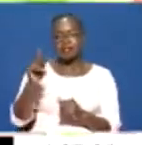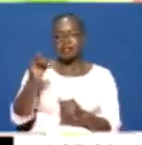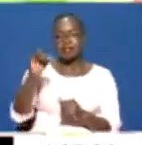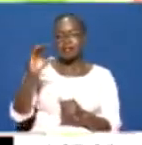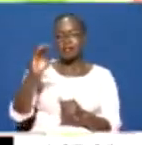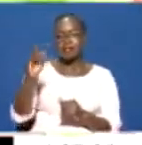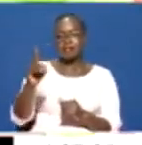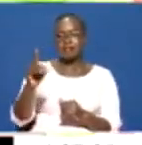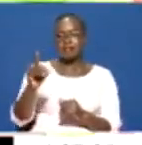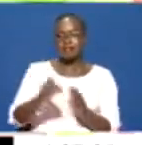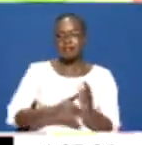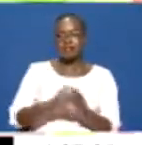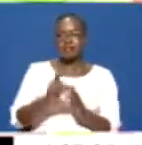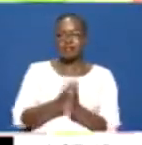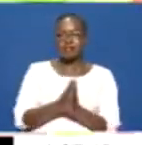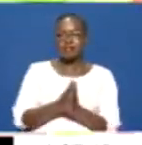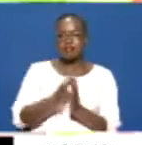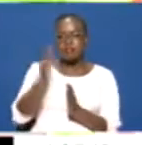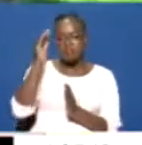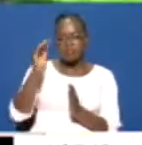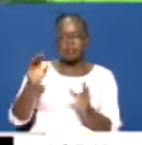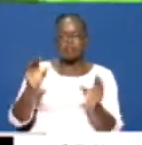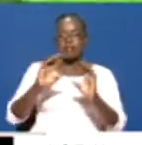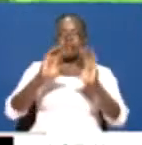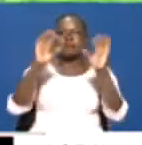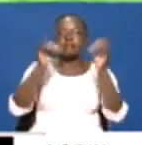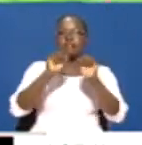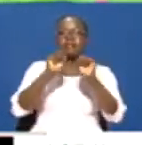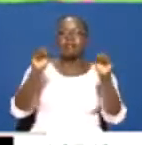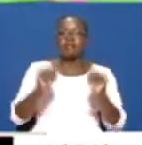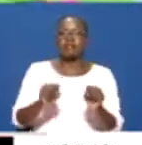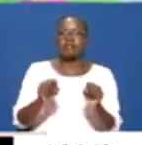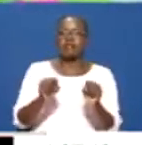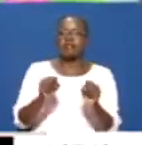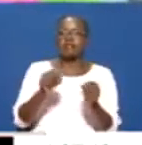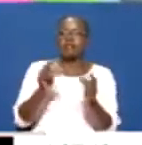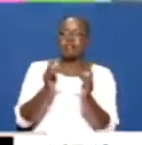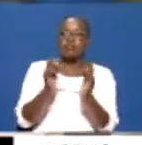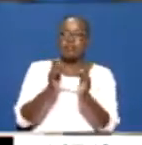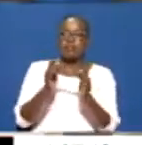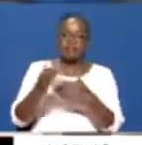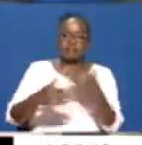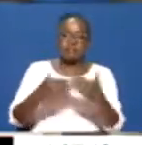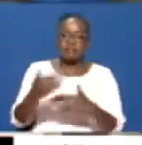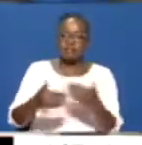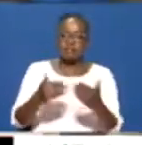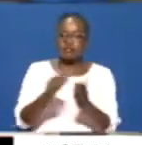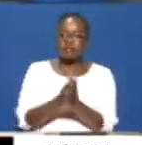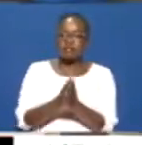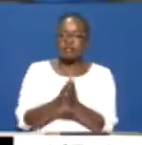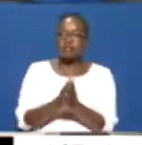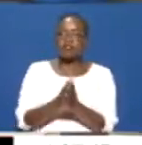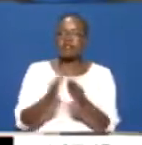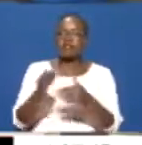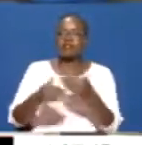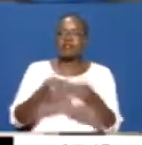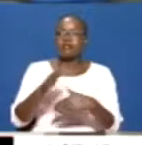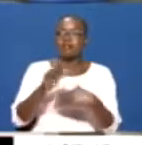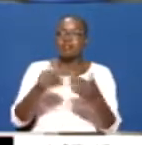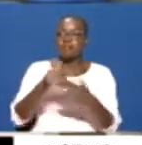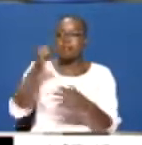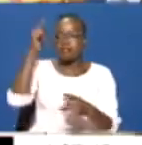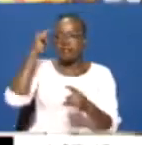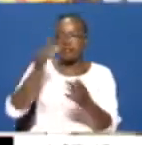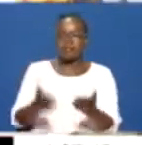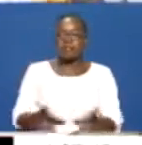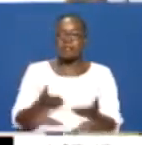had developed an education cloud system that contains digital material meant to complement text materials, all in a bid to improve